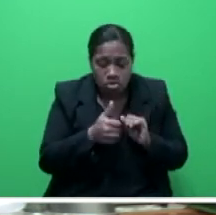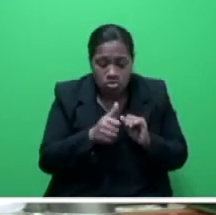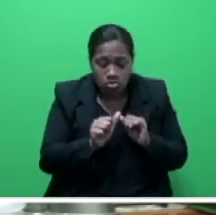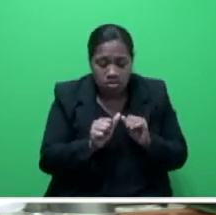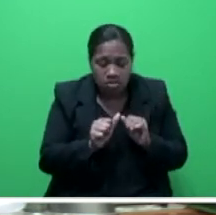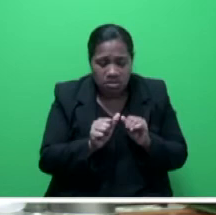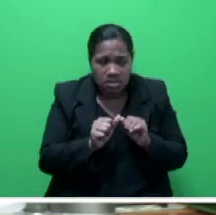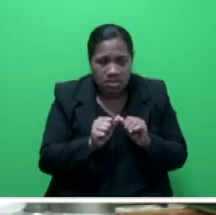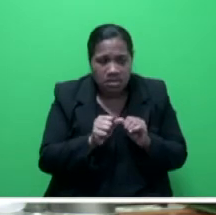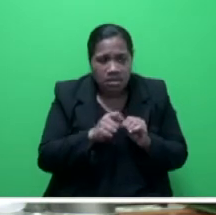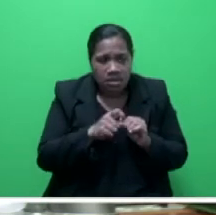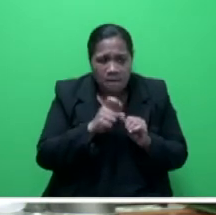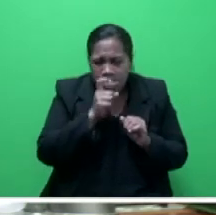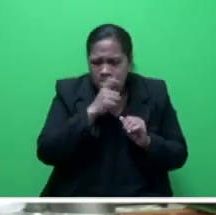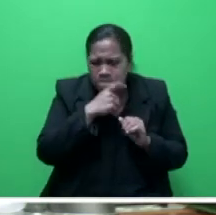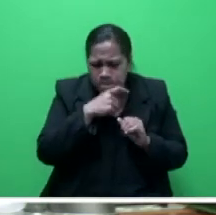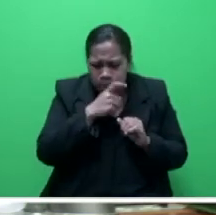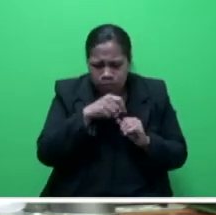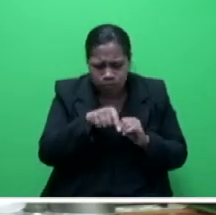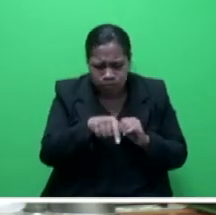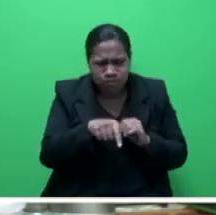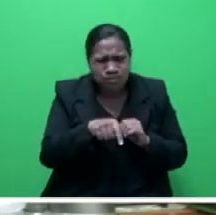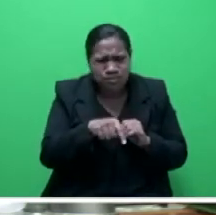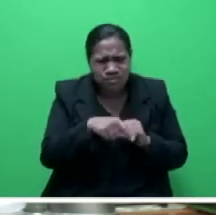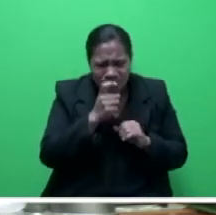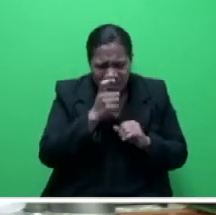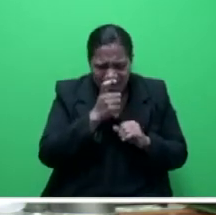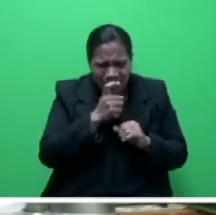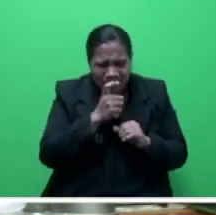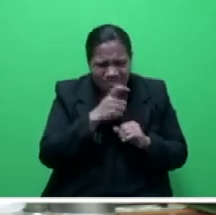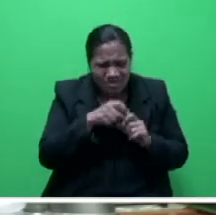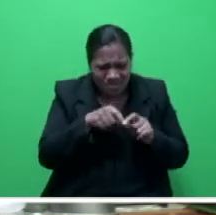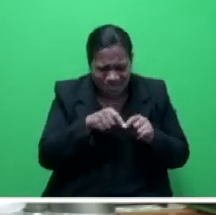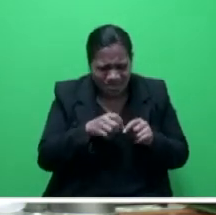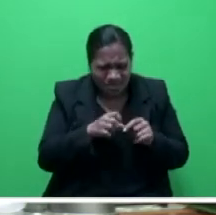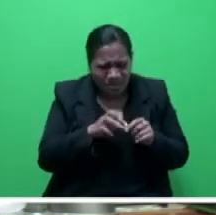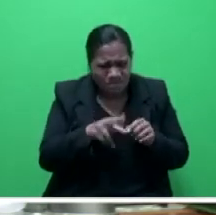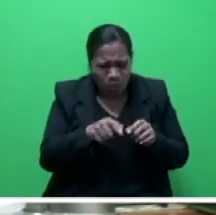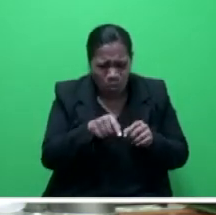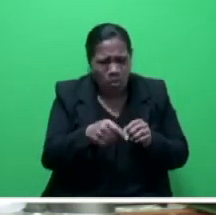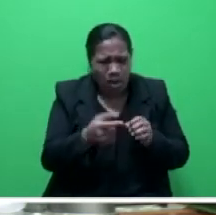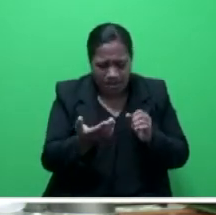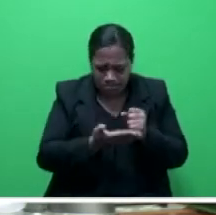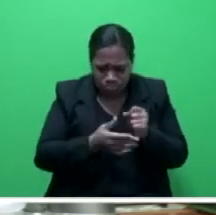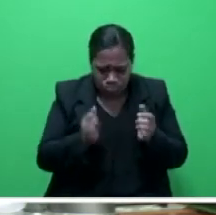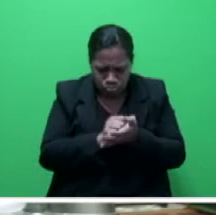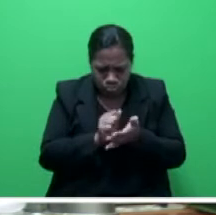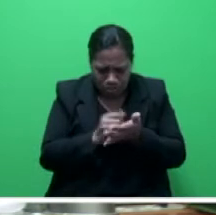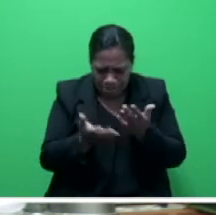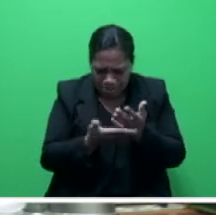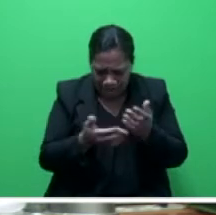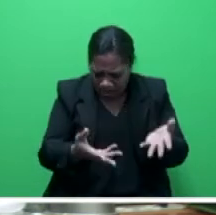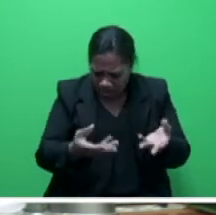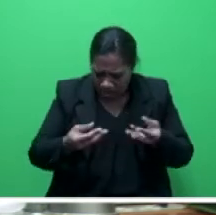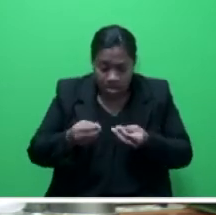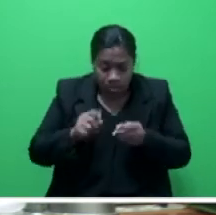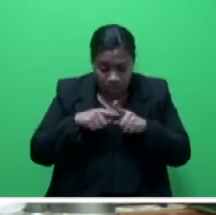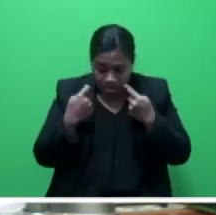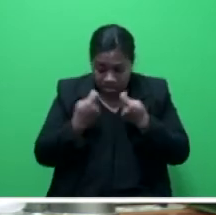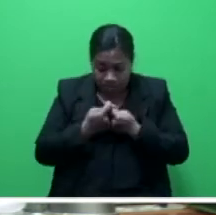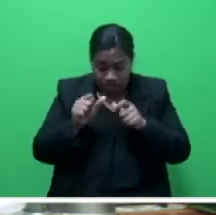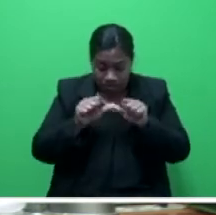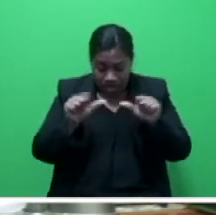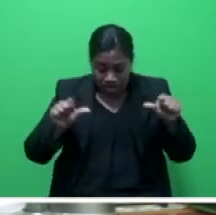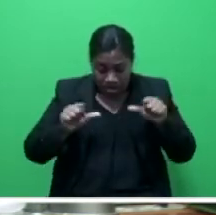droppings as the base. As we speak, Mr. Speaker, our team from our agriculture office is now